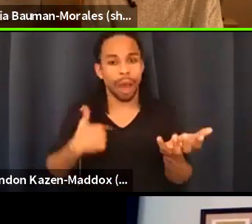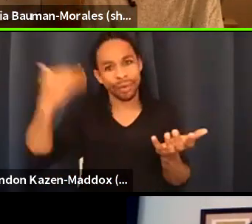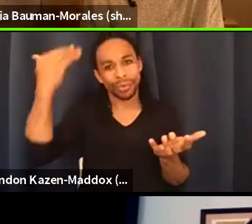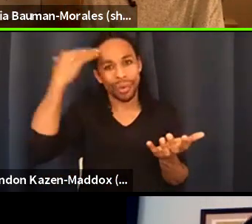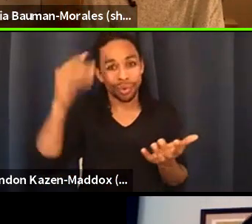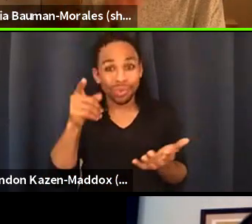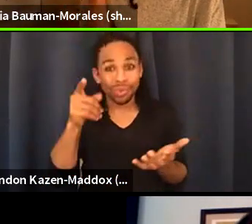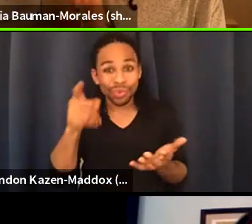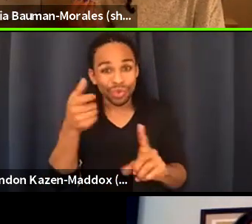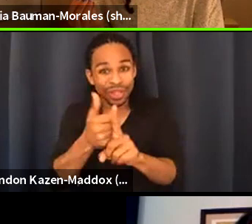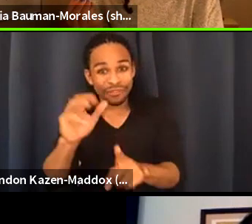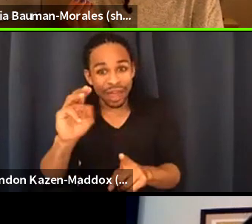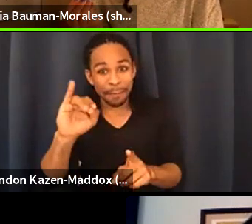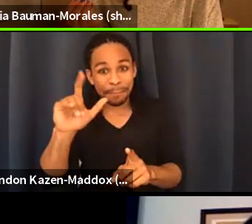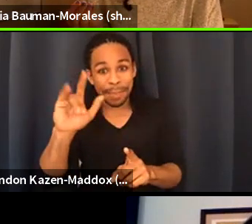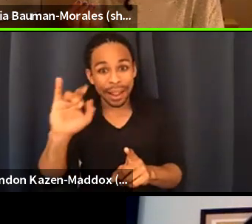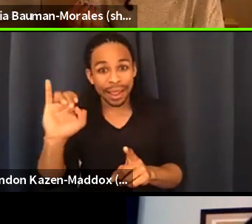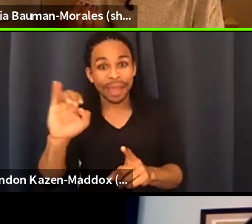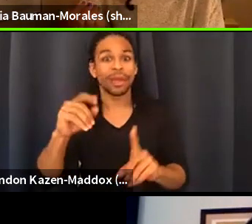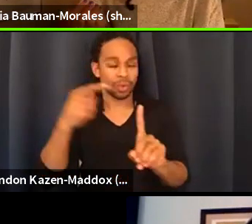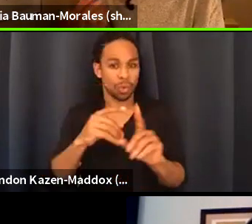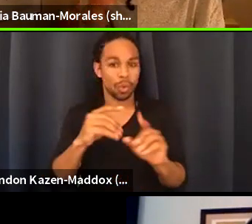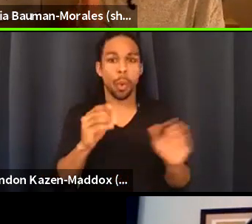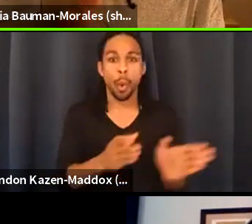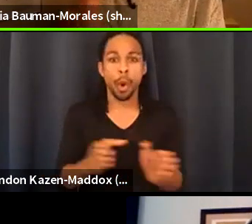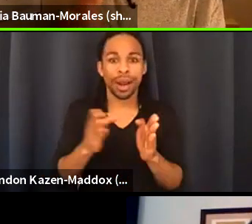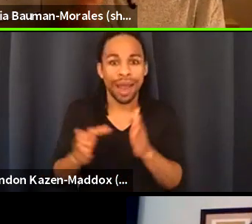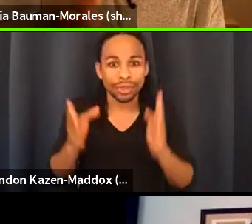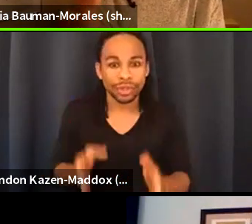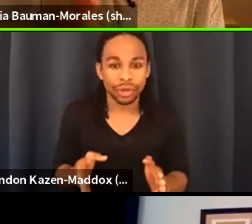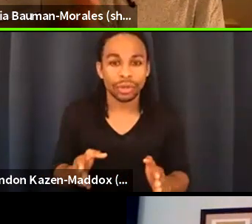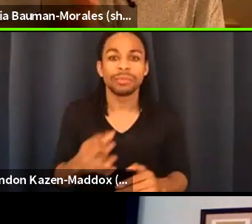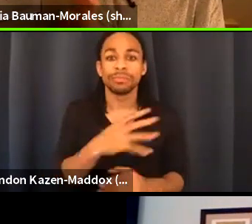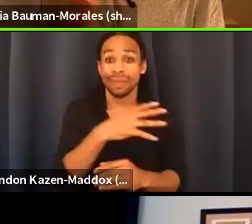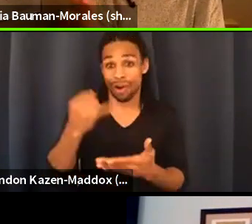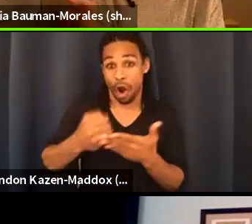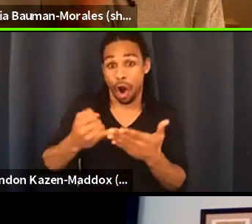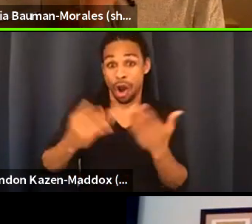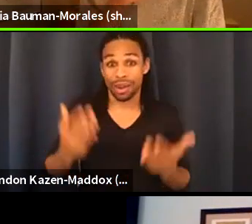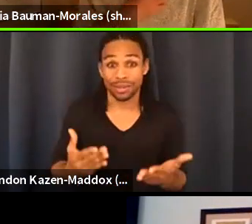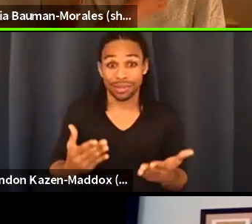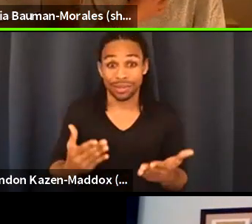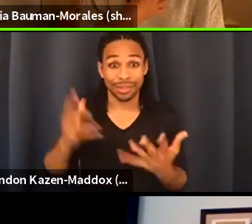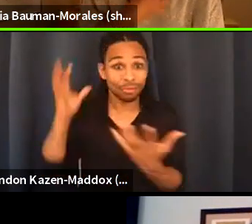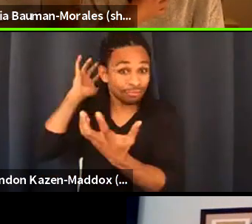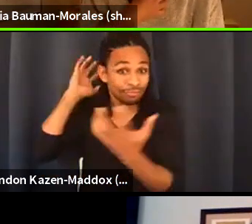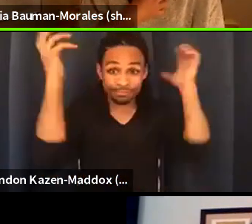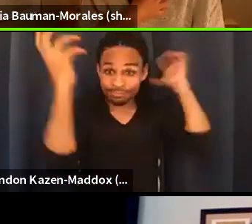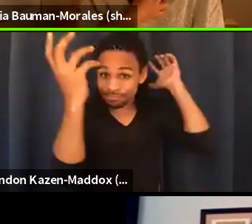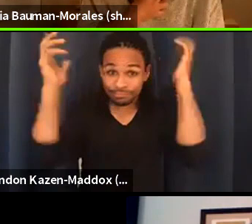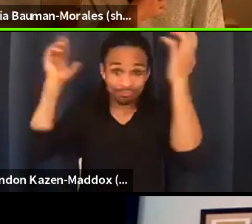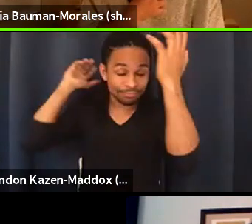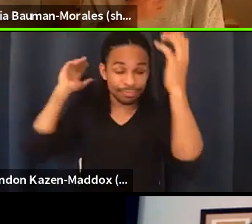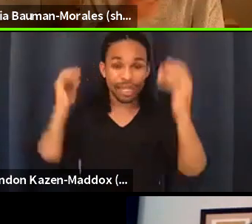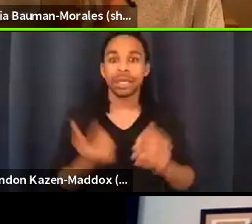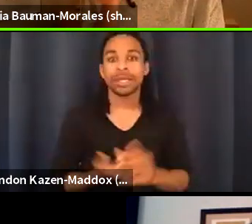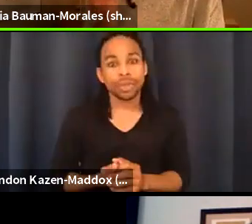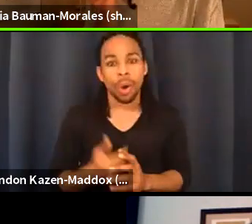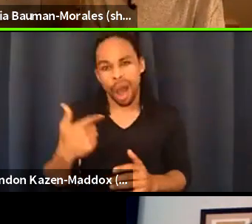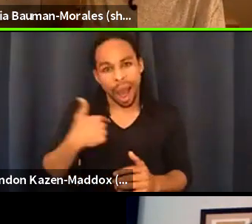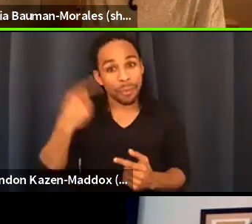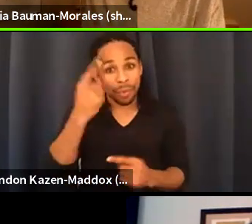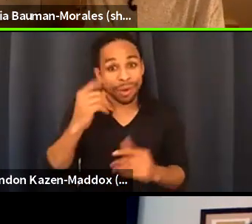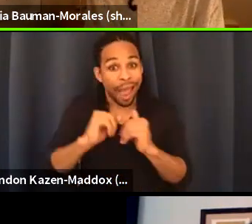us about some models artists can use or ways you've been trying to purge internalized power dynamics from